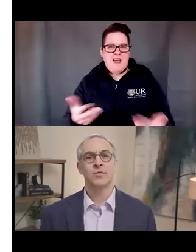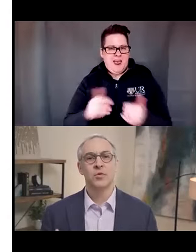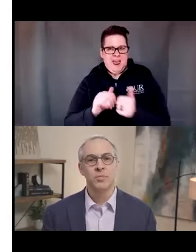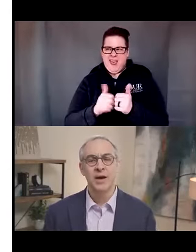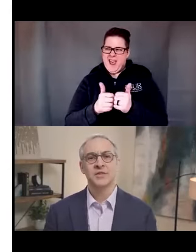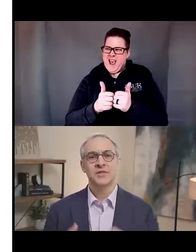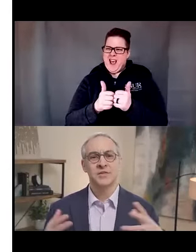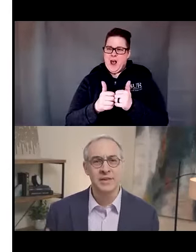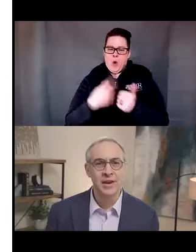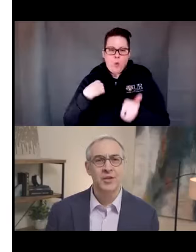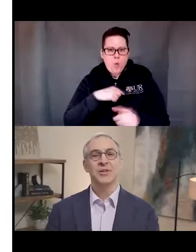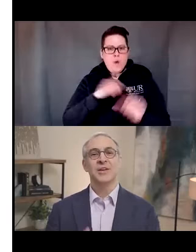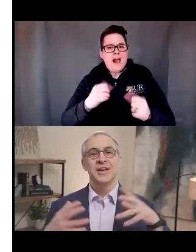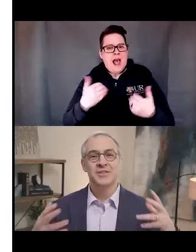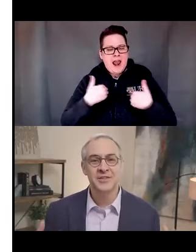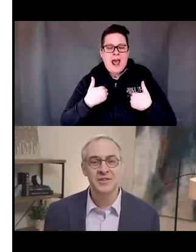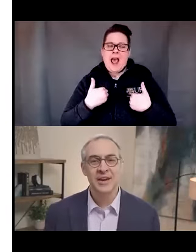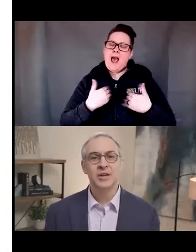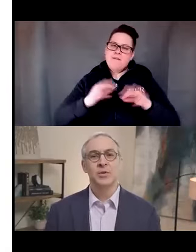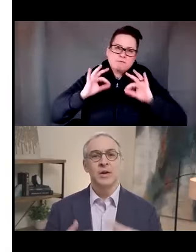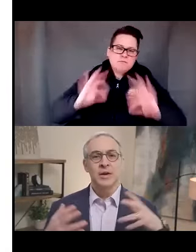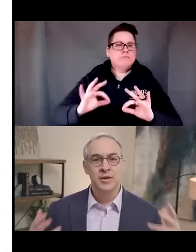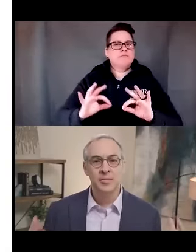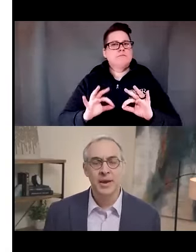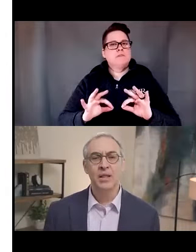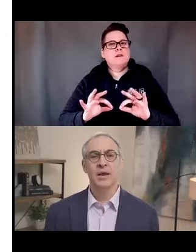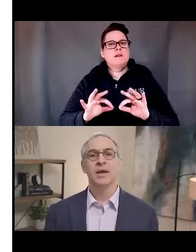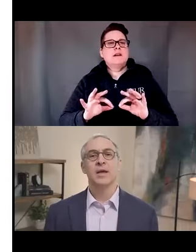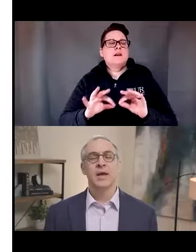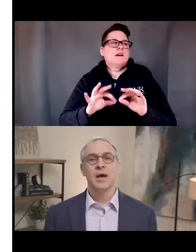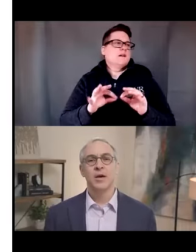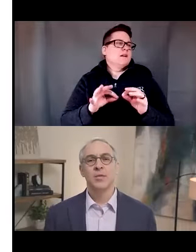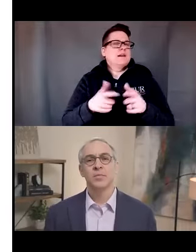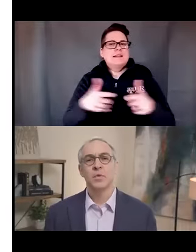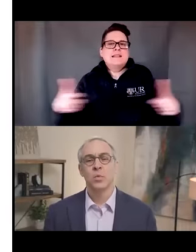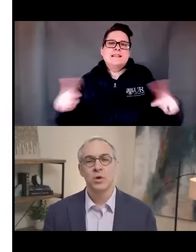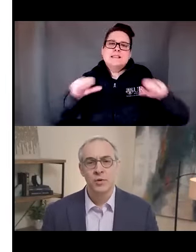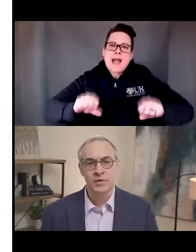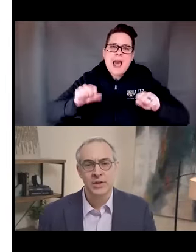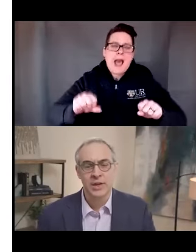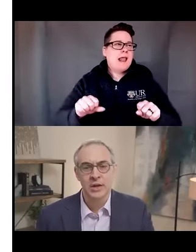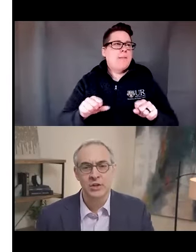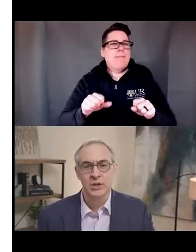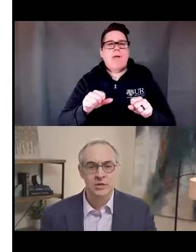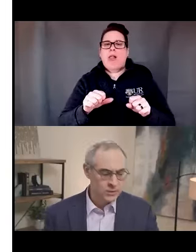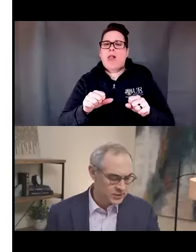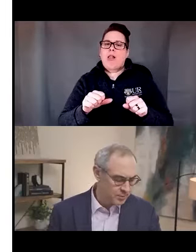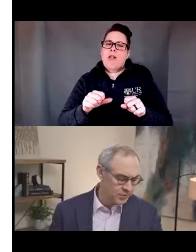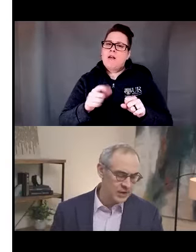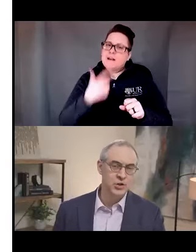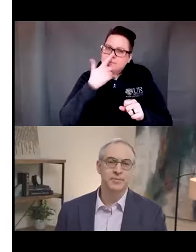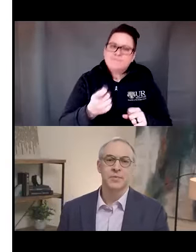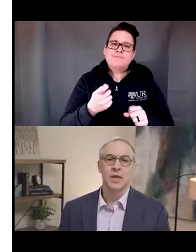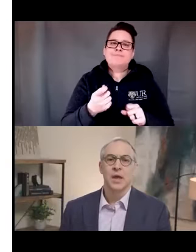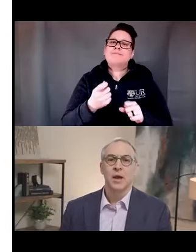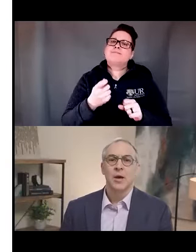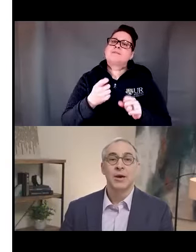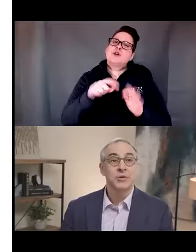have robust, scalable, sustainable, compelling workforce education and suicide